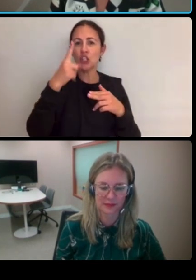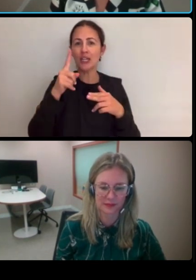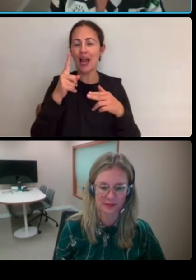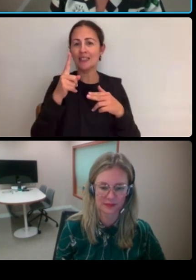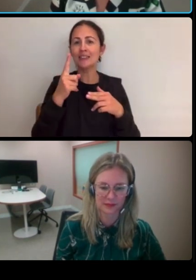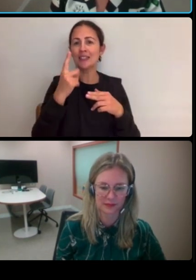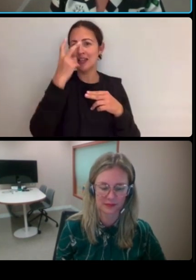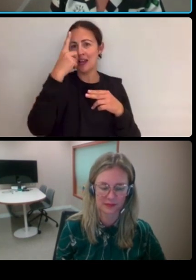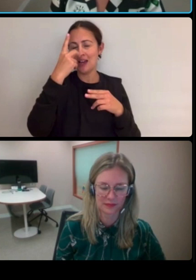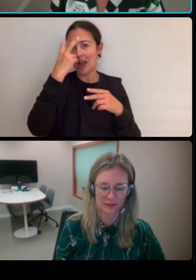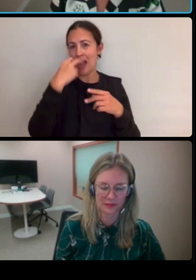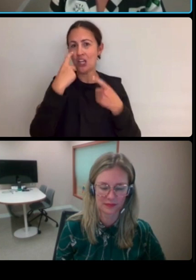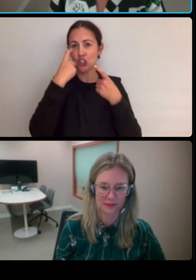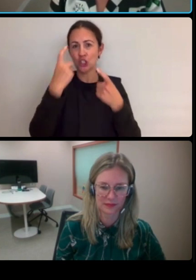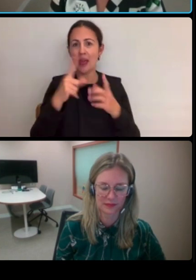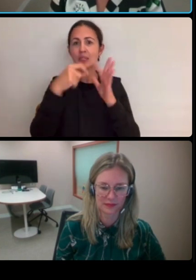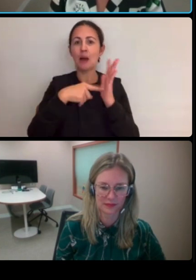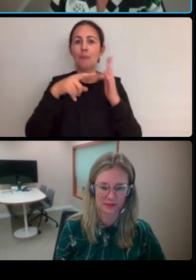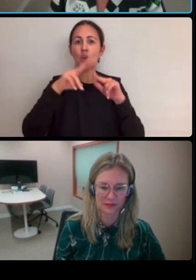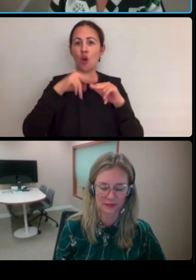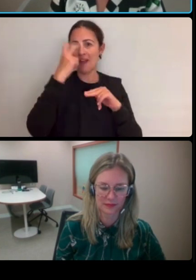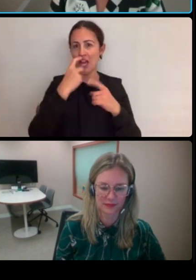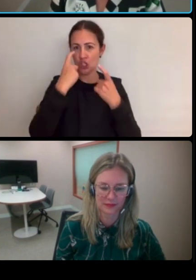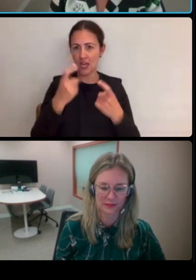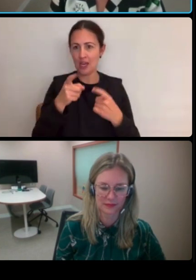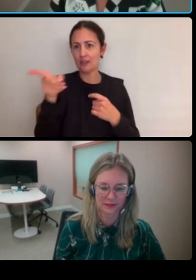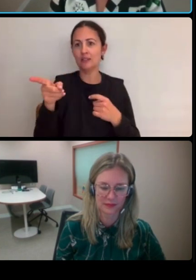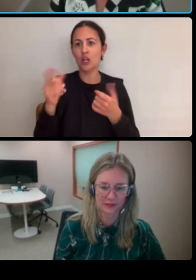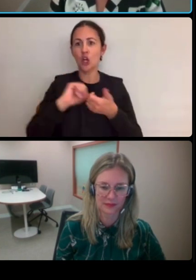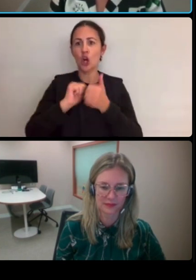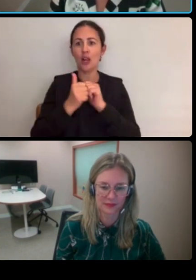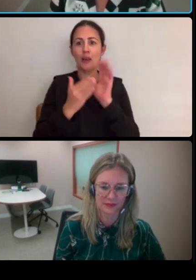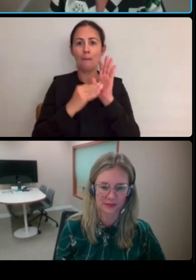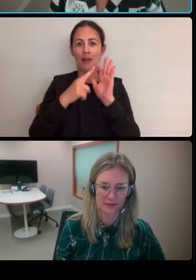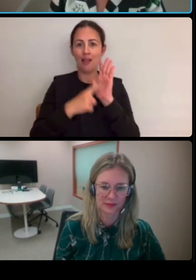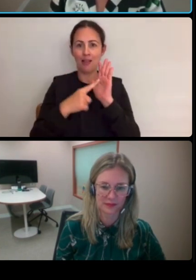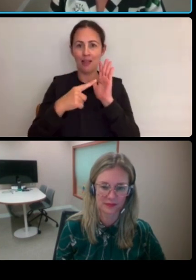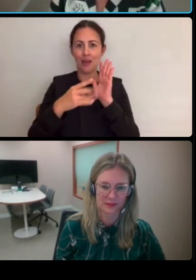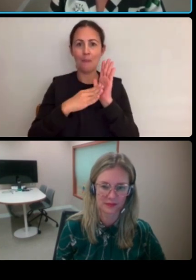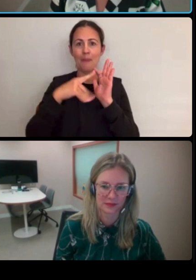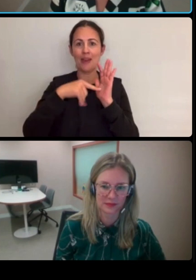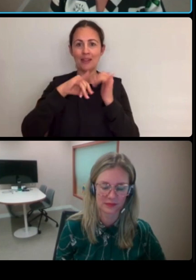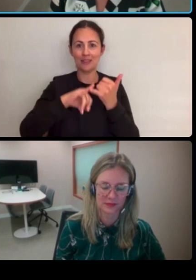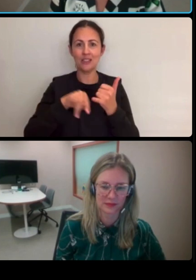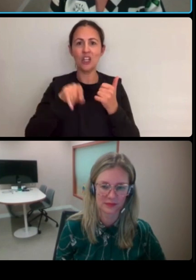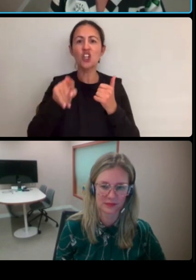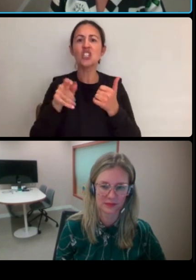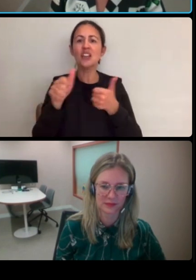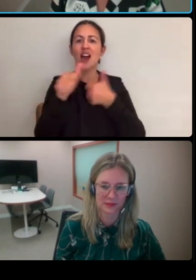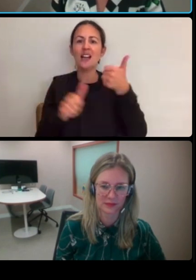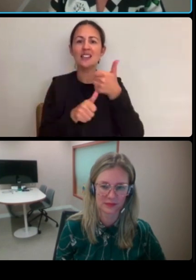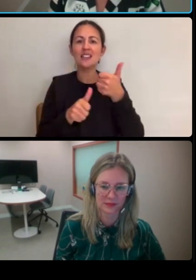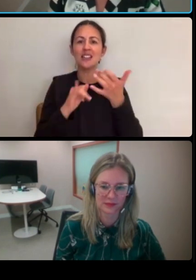the Department of Health and Aged Care. I'm joined by my colleague Mel Metz. Mel is the Assistant Secretary of the Legislative Reform branch in our